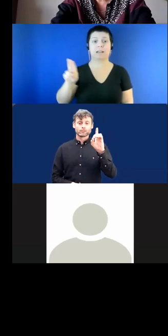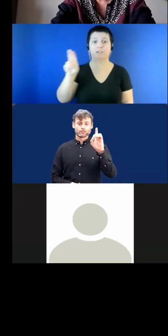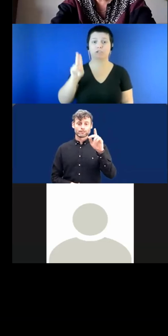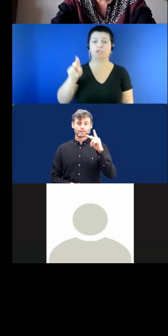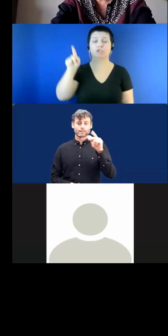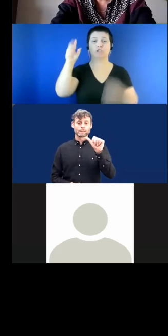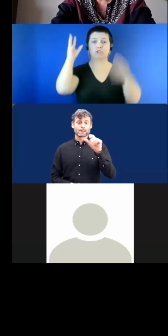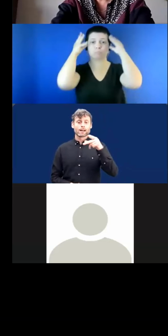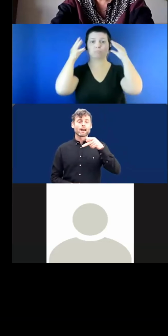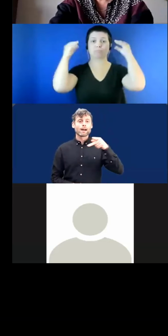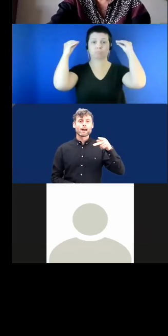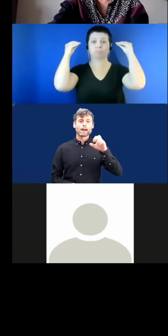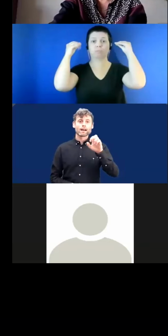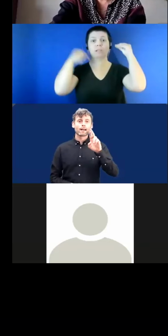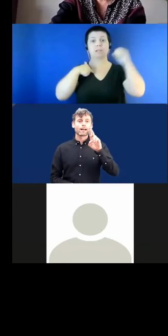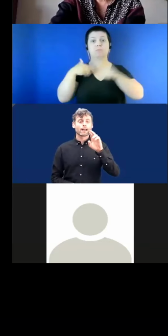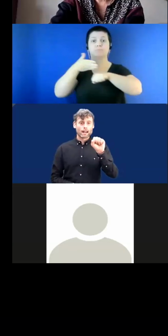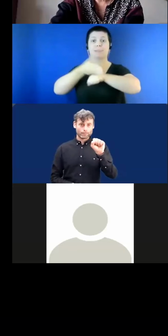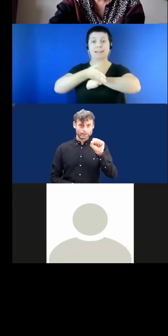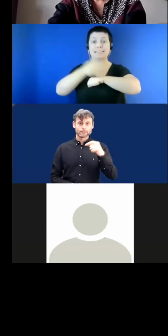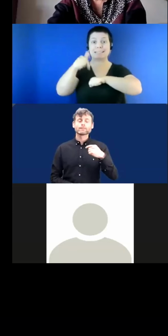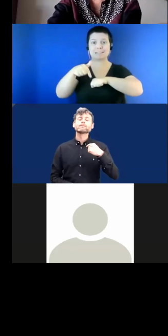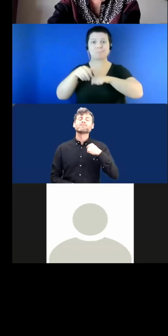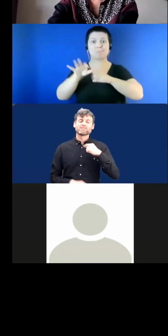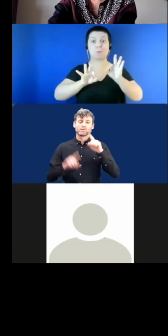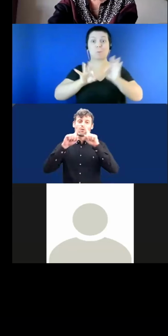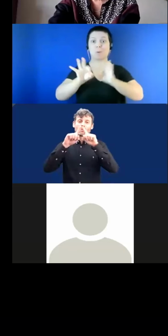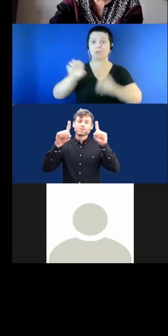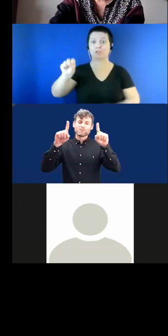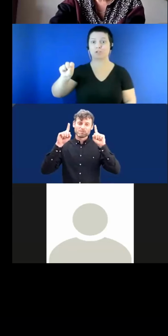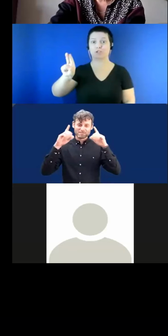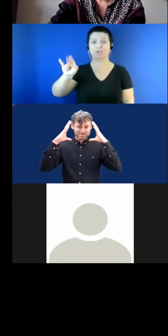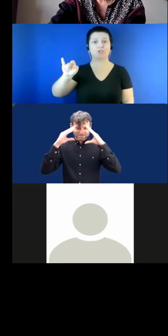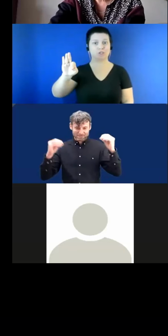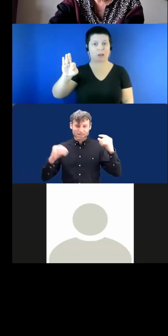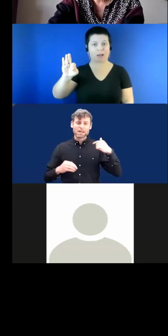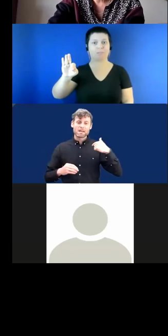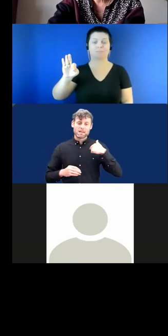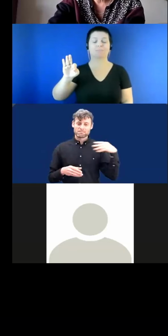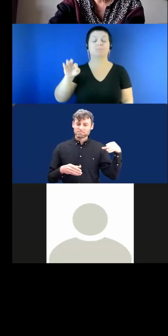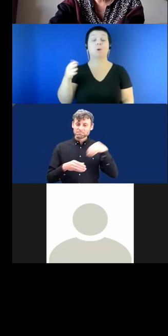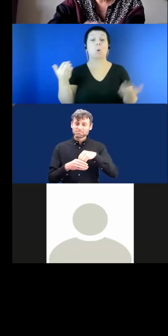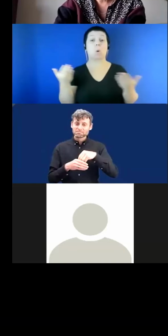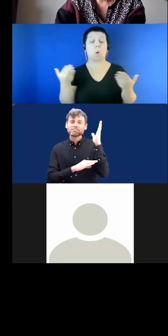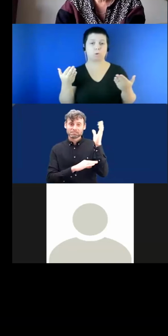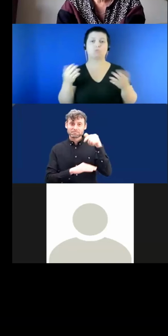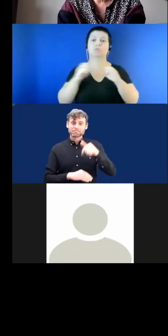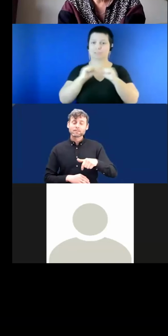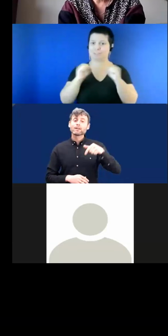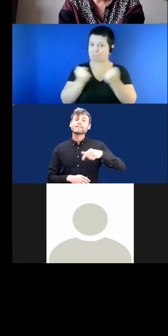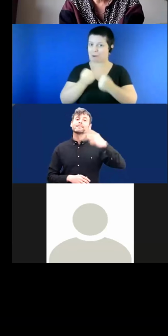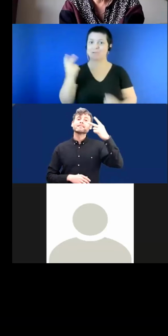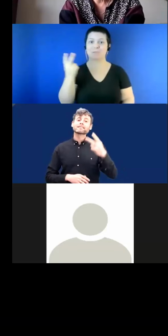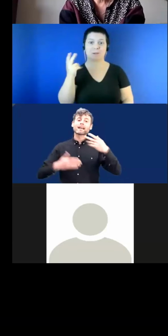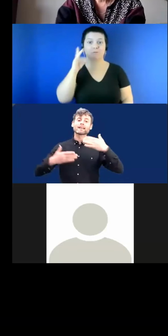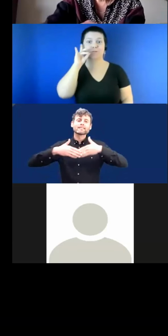Netherlands, and I'm one of the participants of this project. And today we have the second day of our symposium, Living